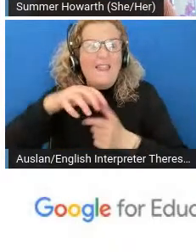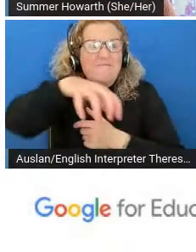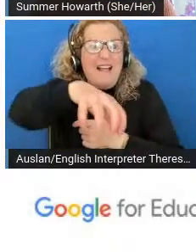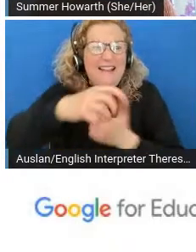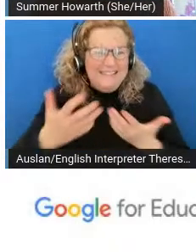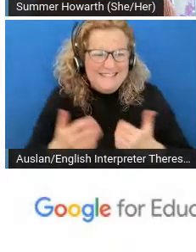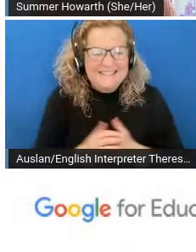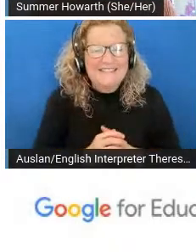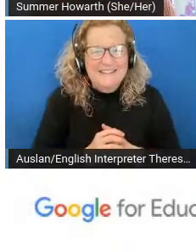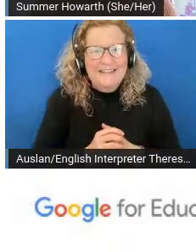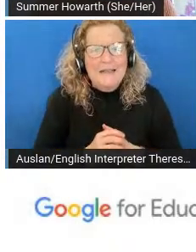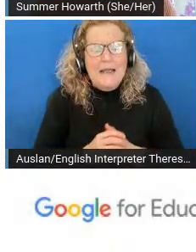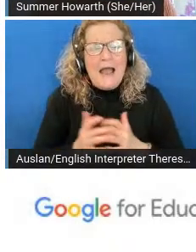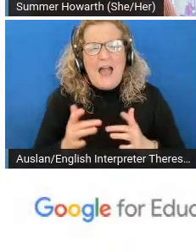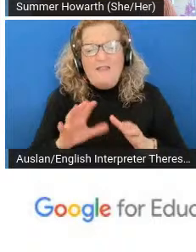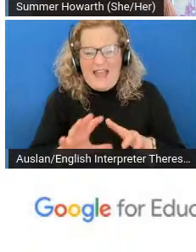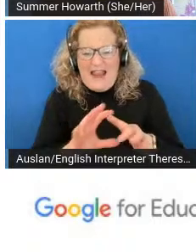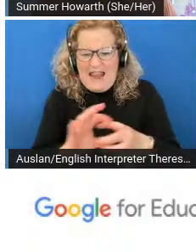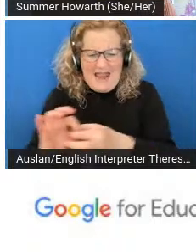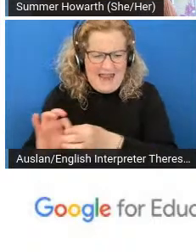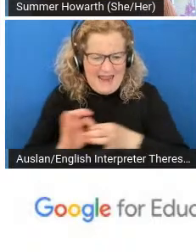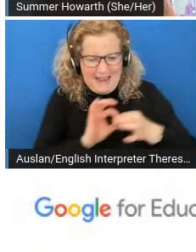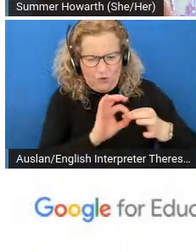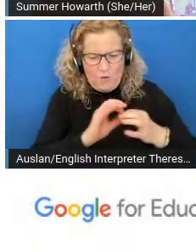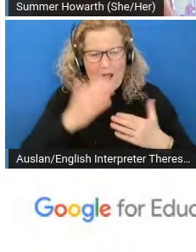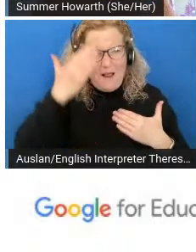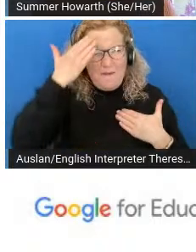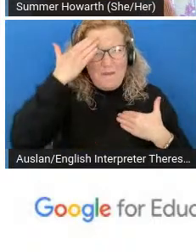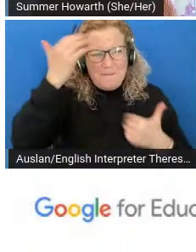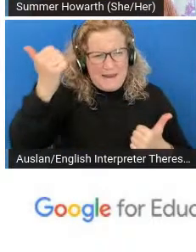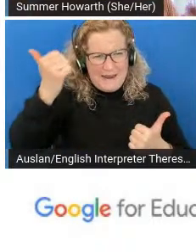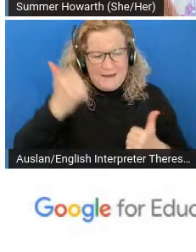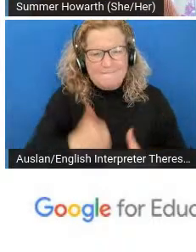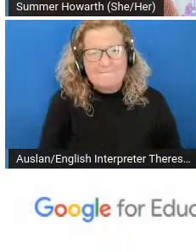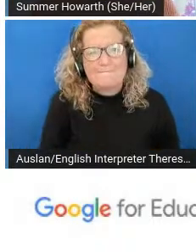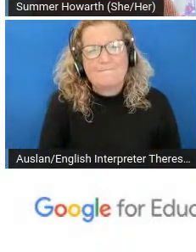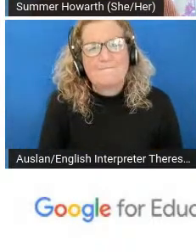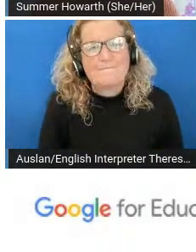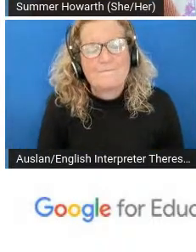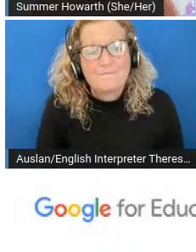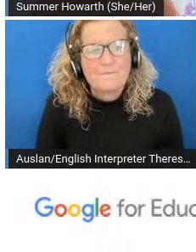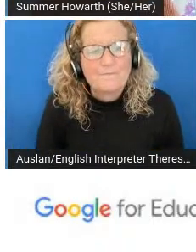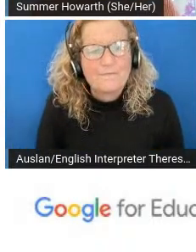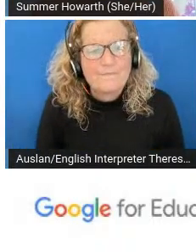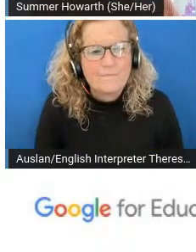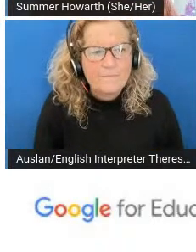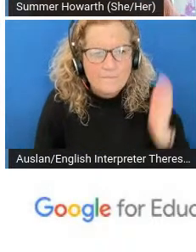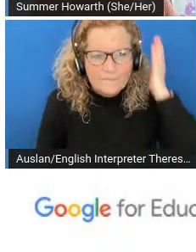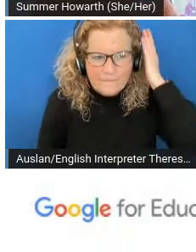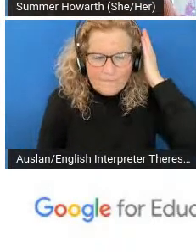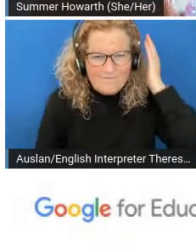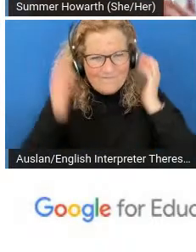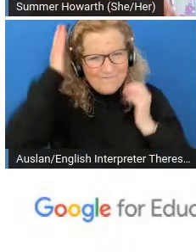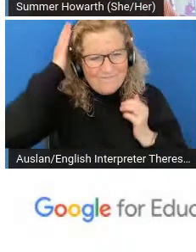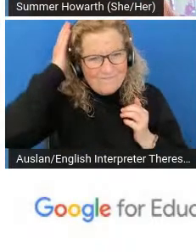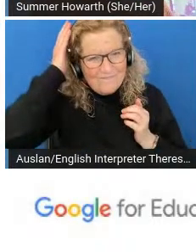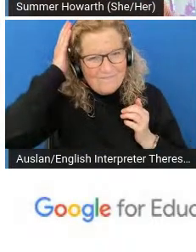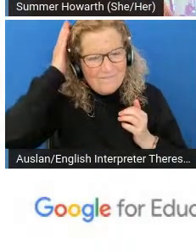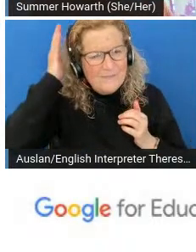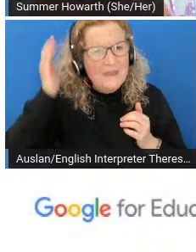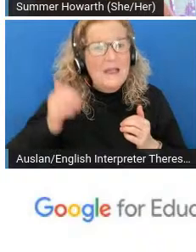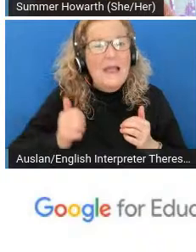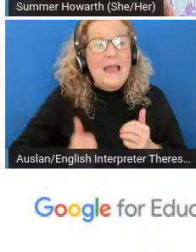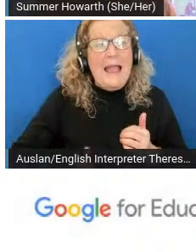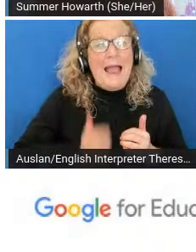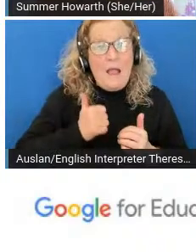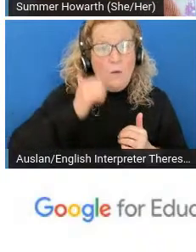our social and emotional well-being. When we have a look at these different principles, we are animating these